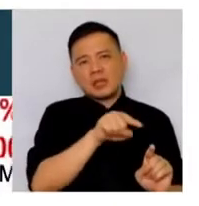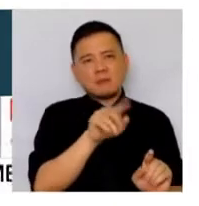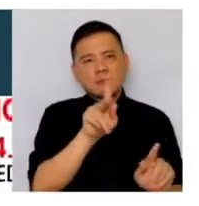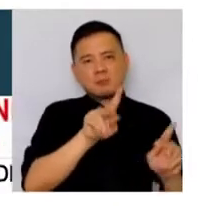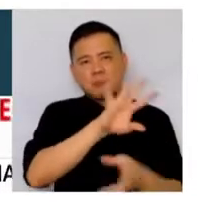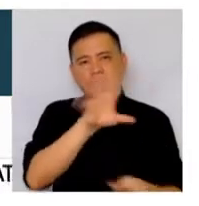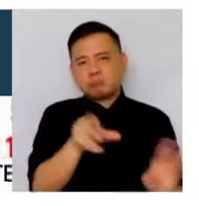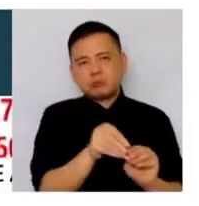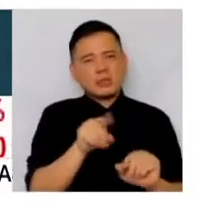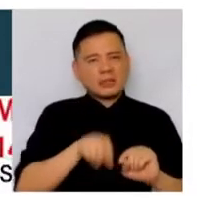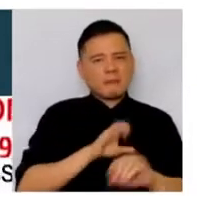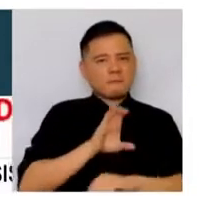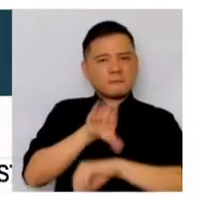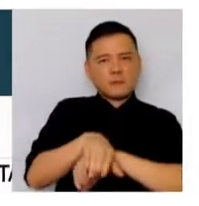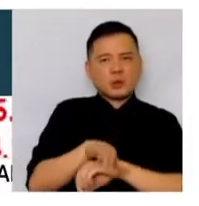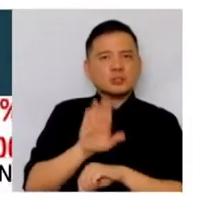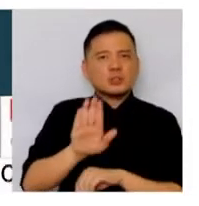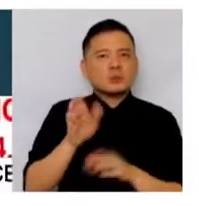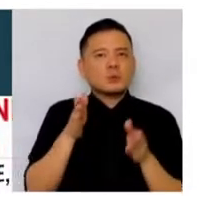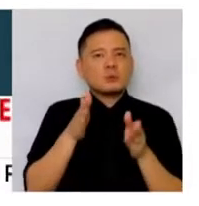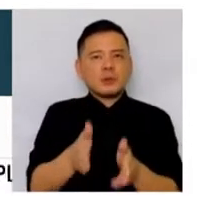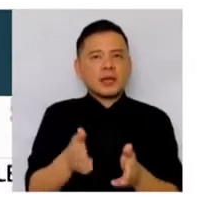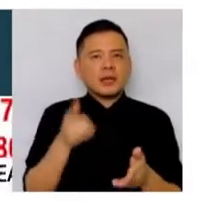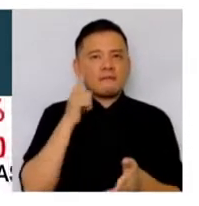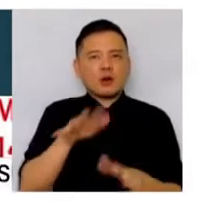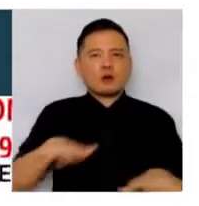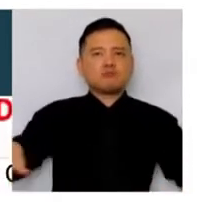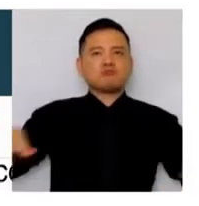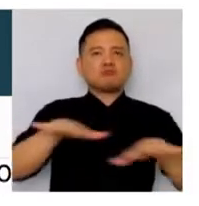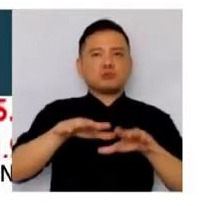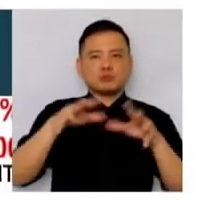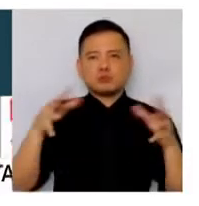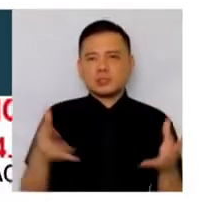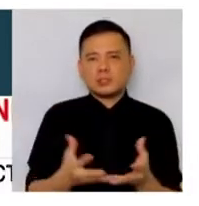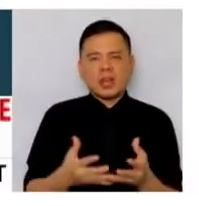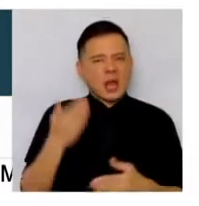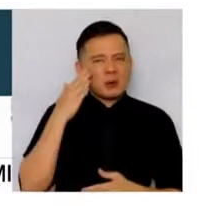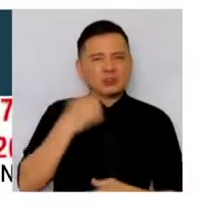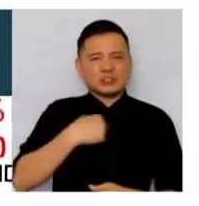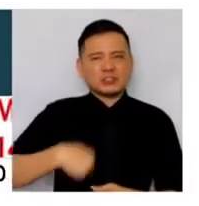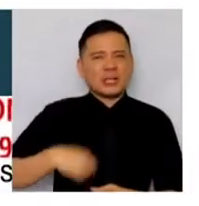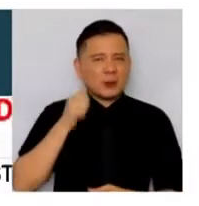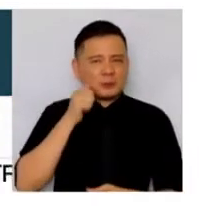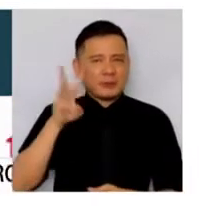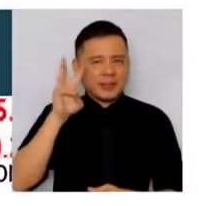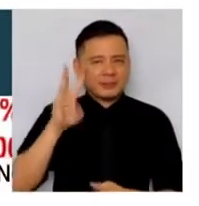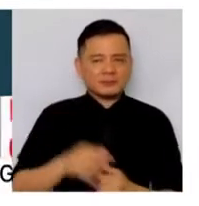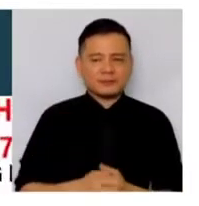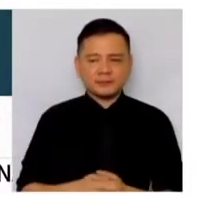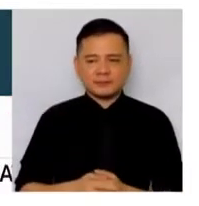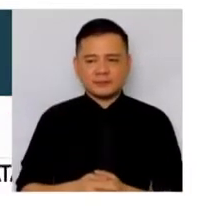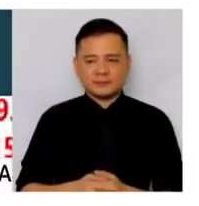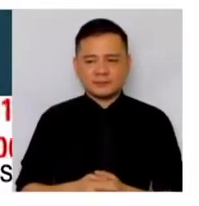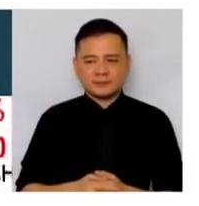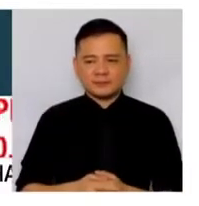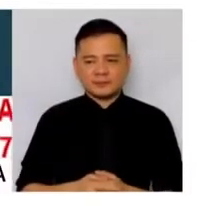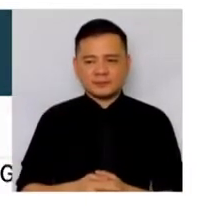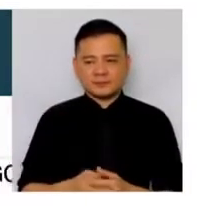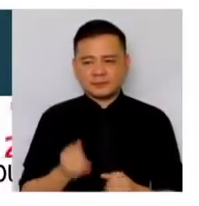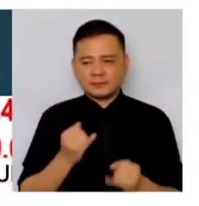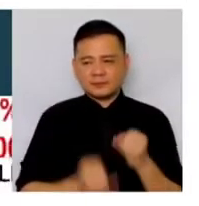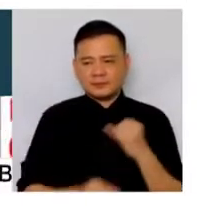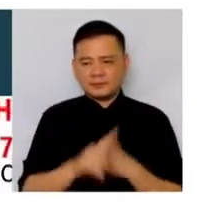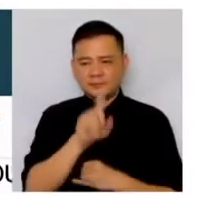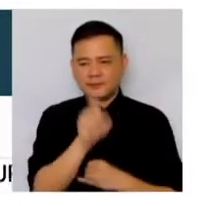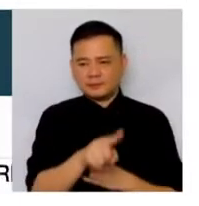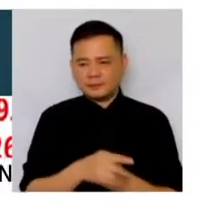cannot just impose its will on the entire community. I think China realizes that. No? So finally, Professor, things